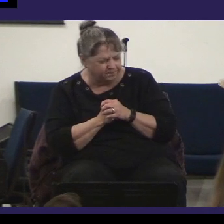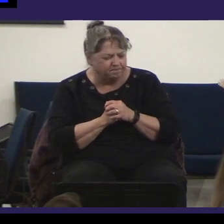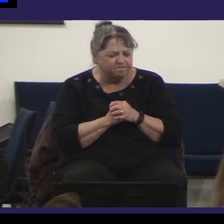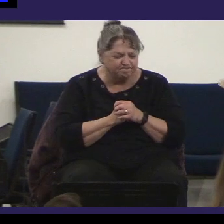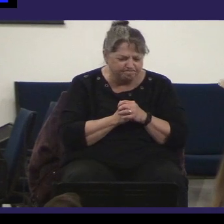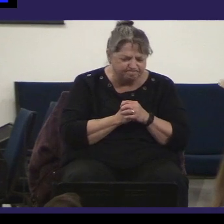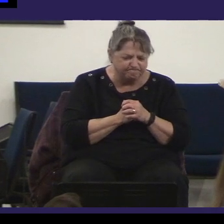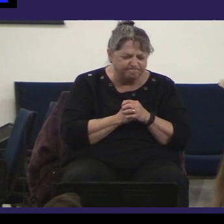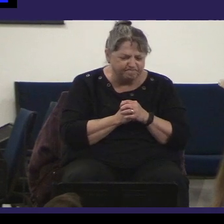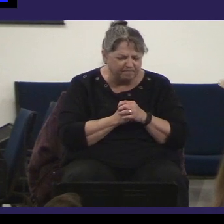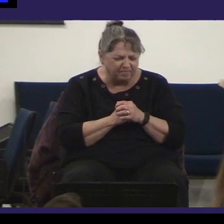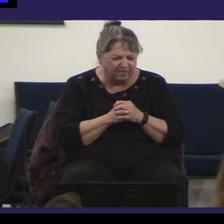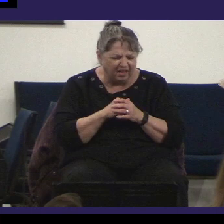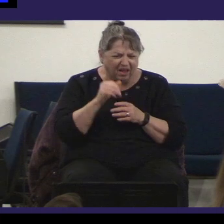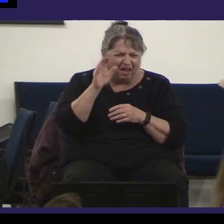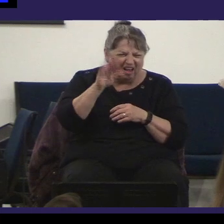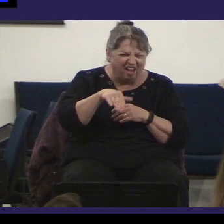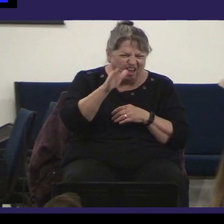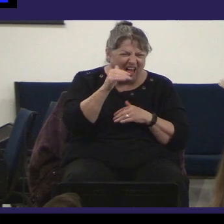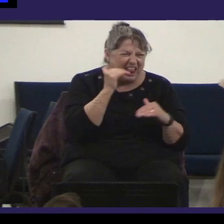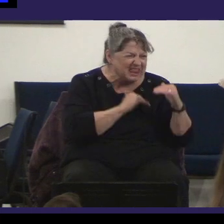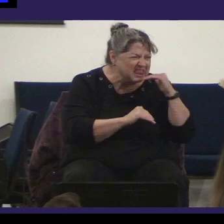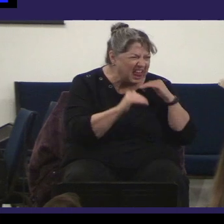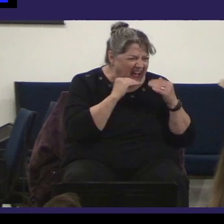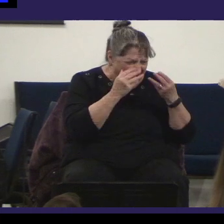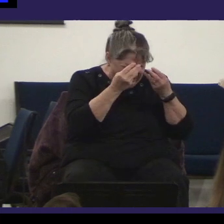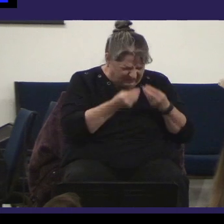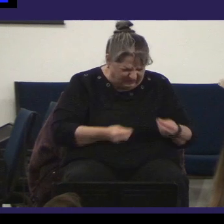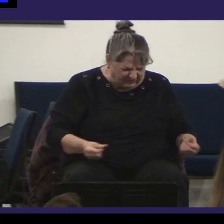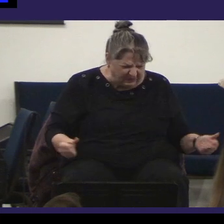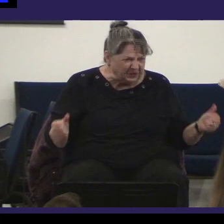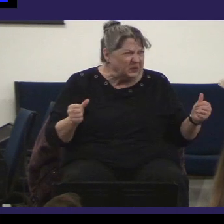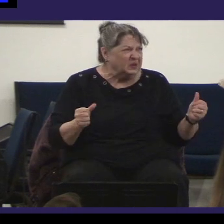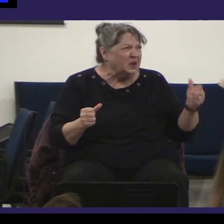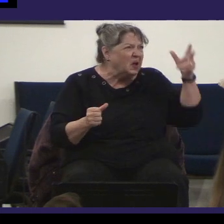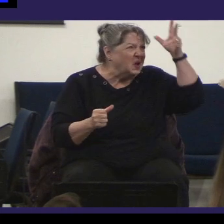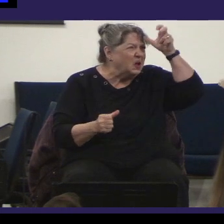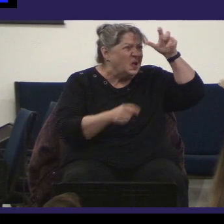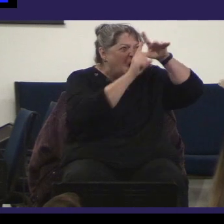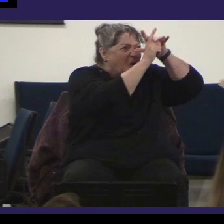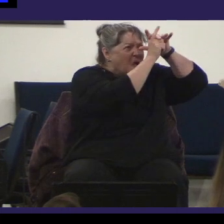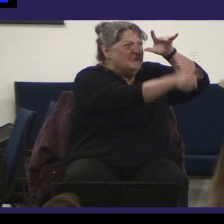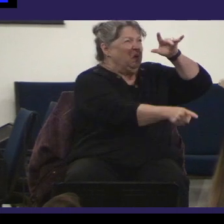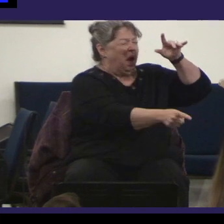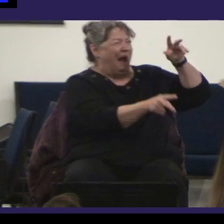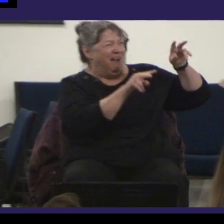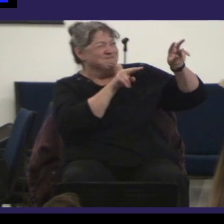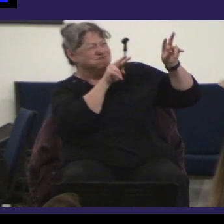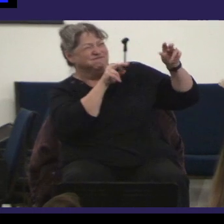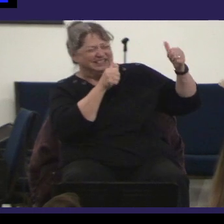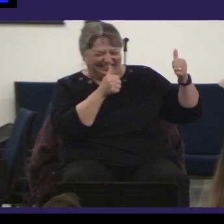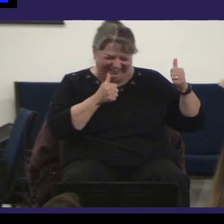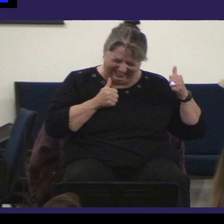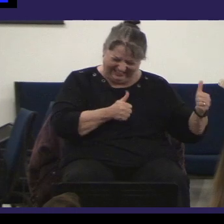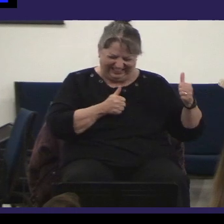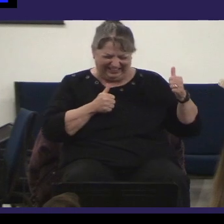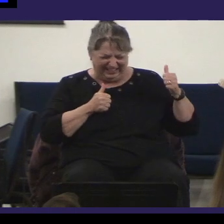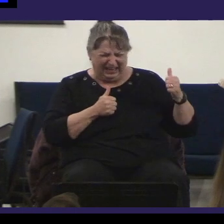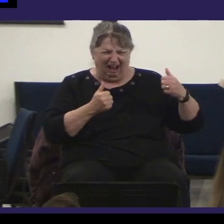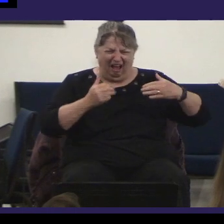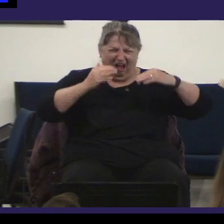Watch the lies break off. Watch the enemy flee. Watch the walls